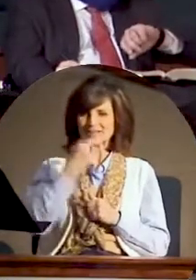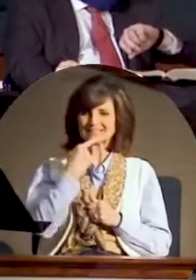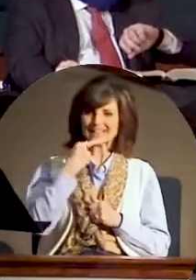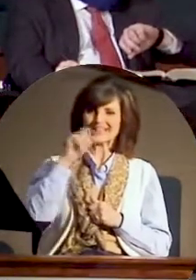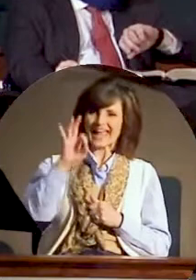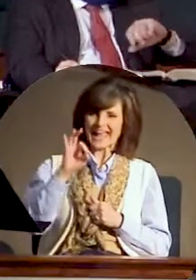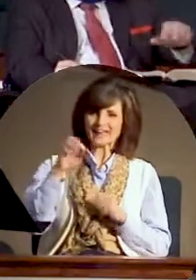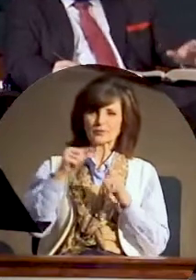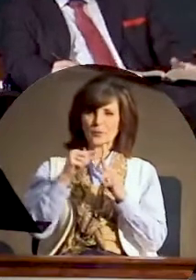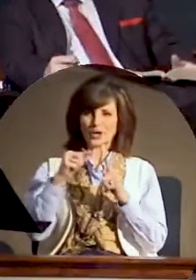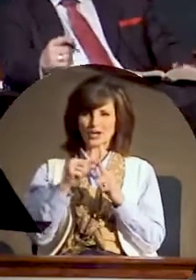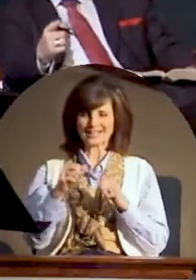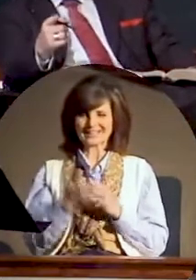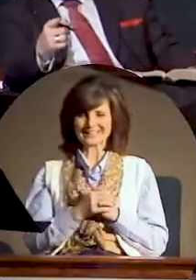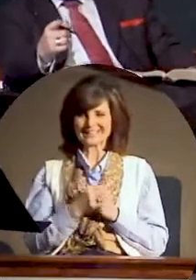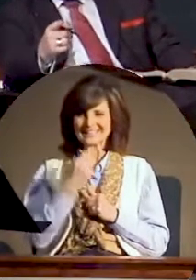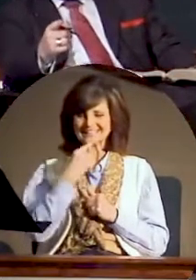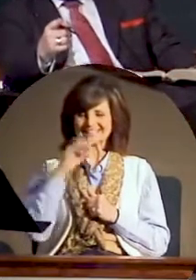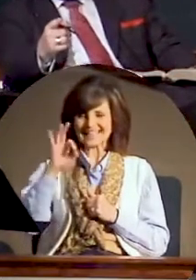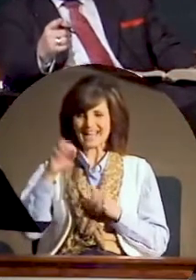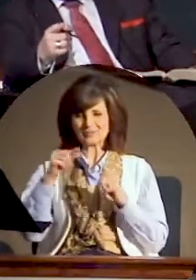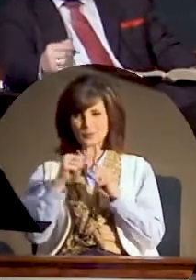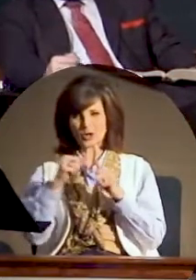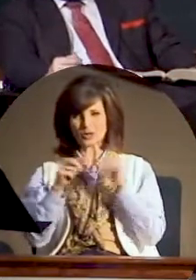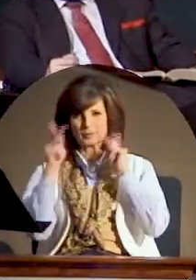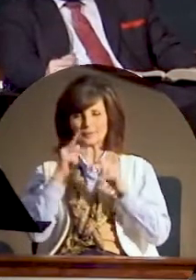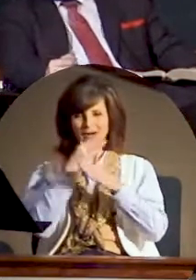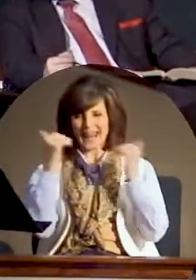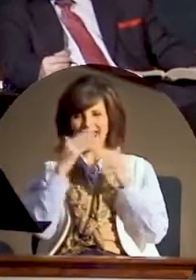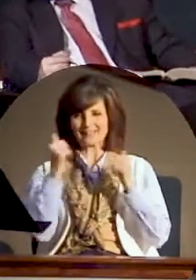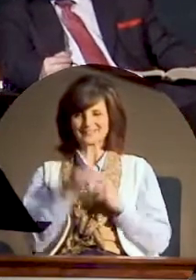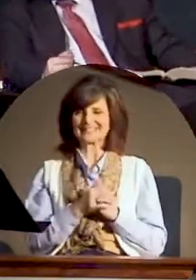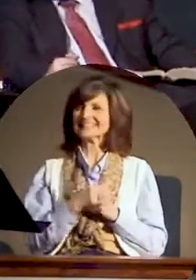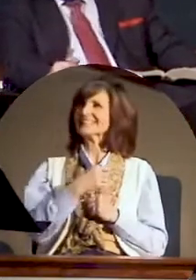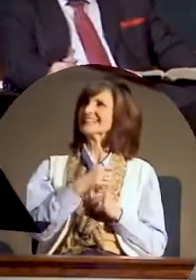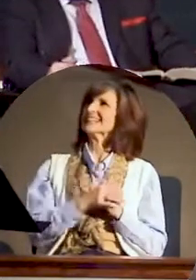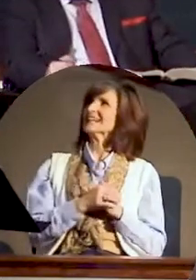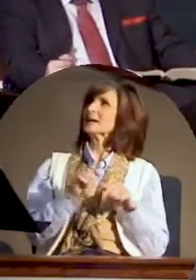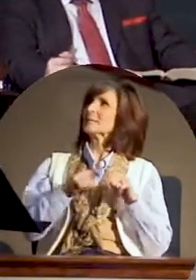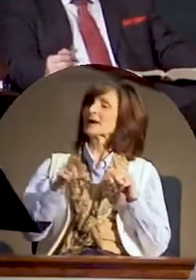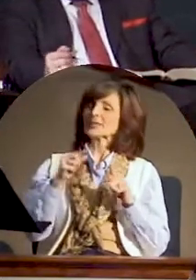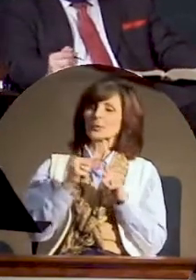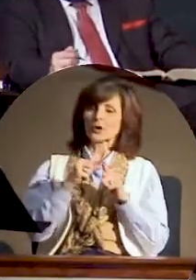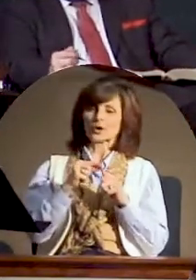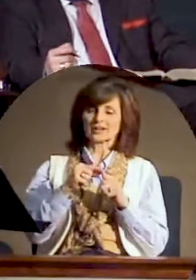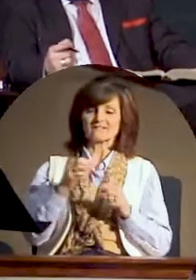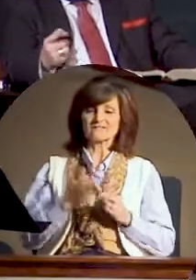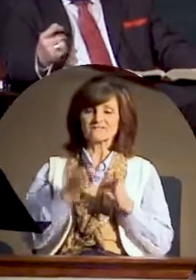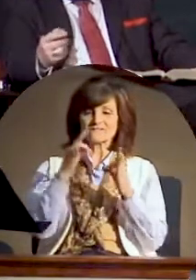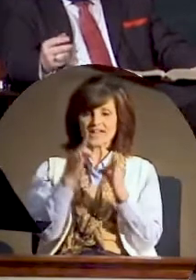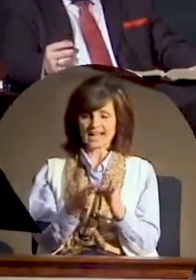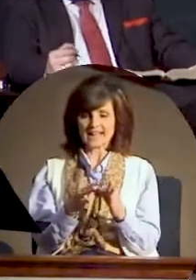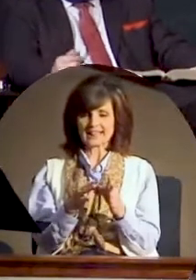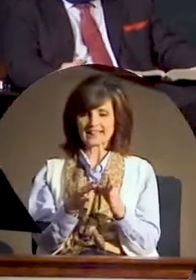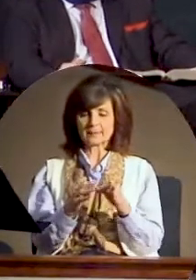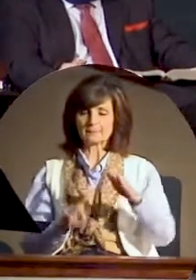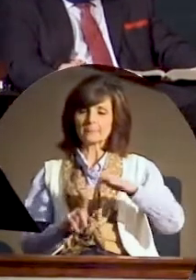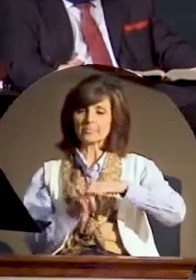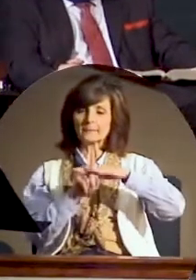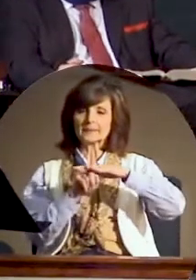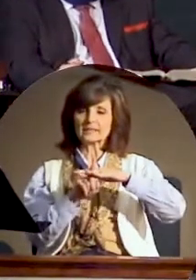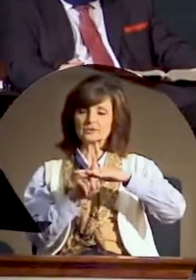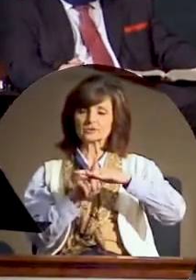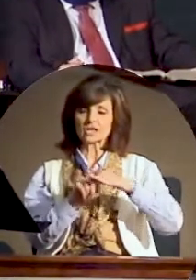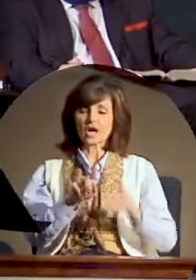And that's the word faith. The word faith. You know, the word faith appears